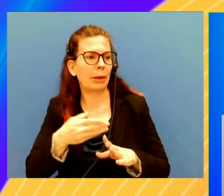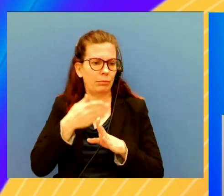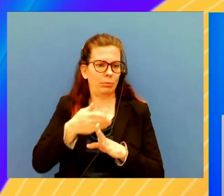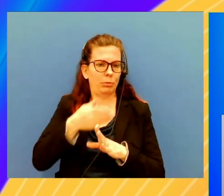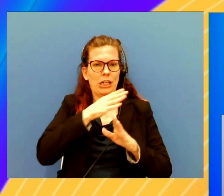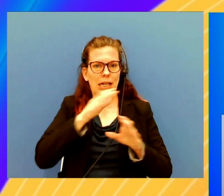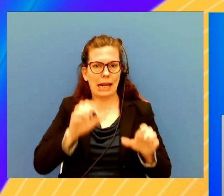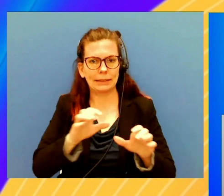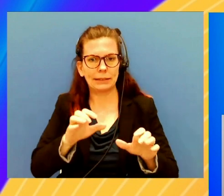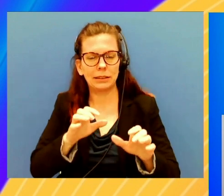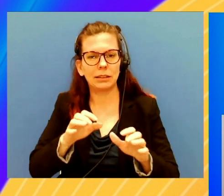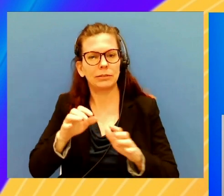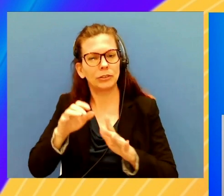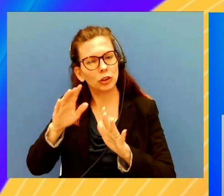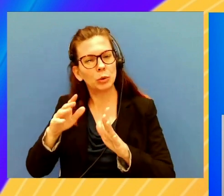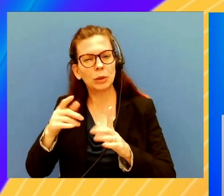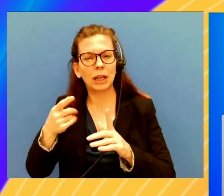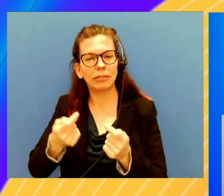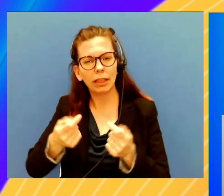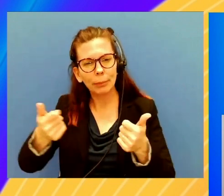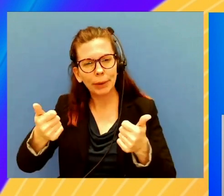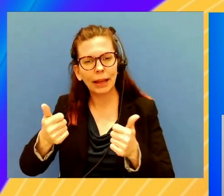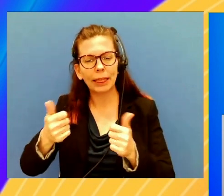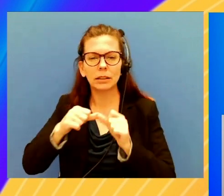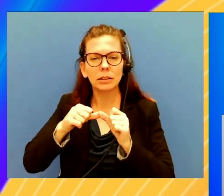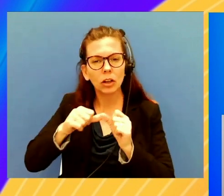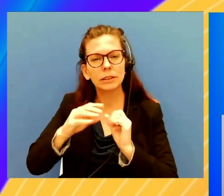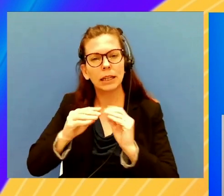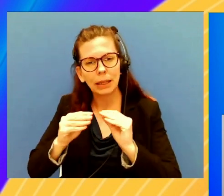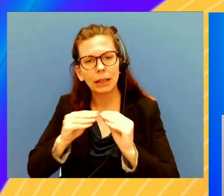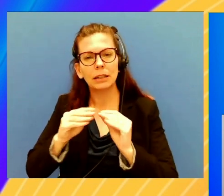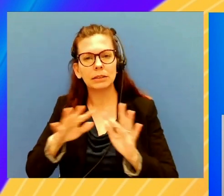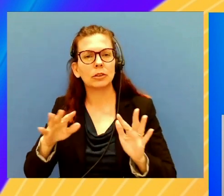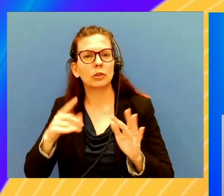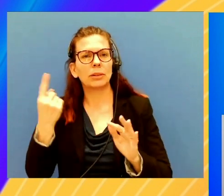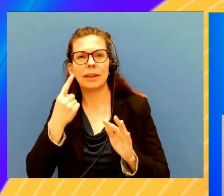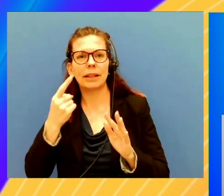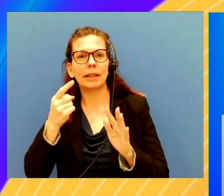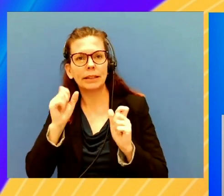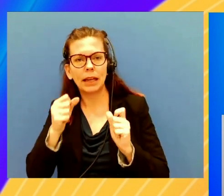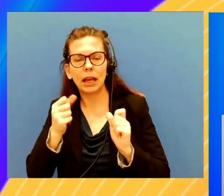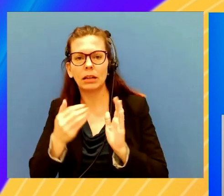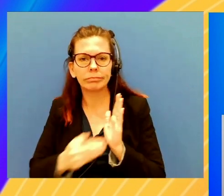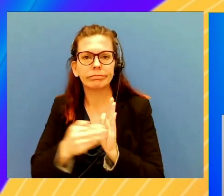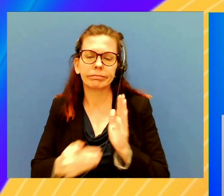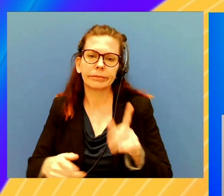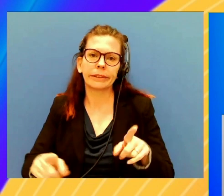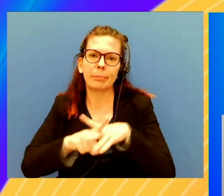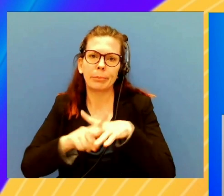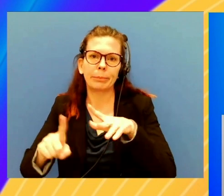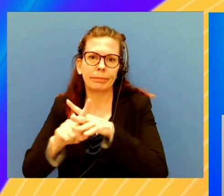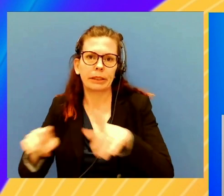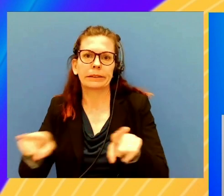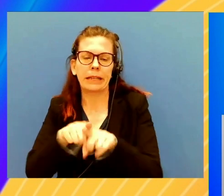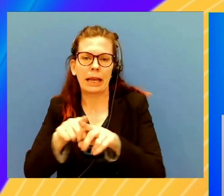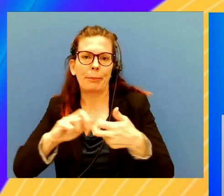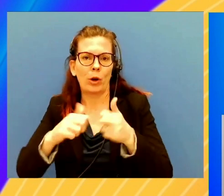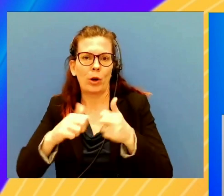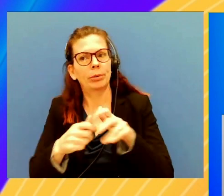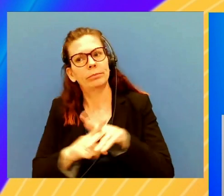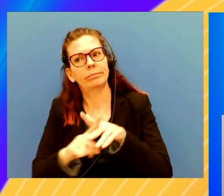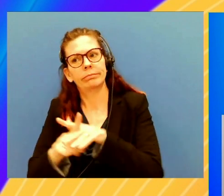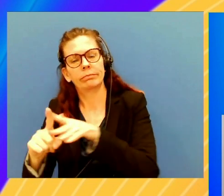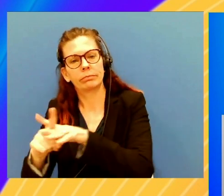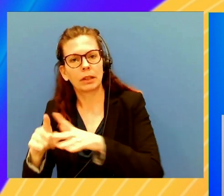constant maintenance or just something that could be a problem over and over again. How can we solve that and be more proactive about detecting